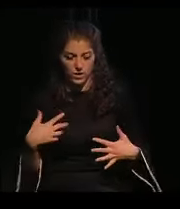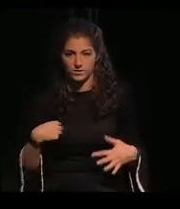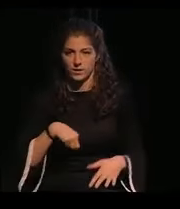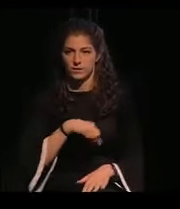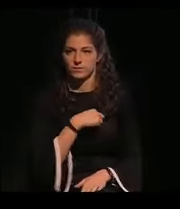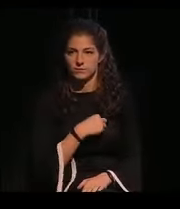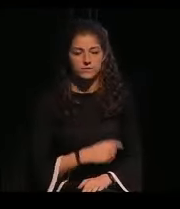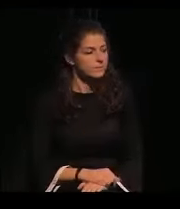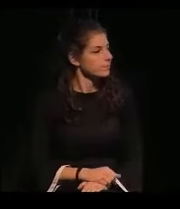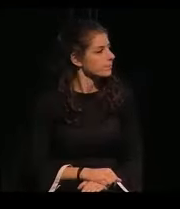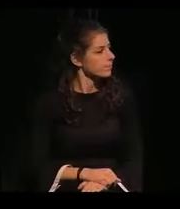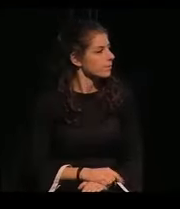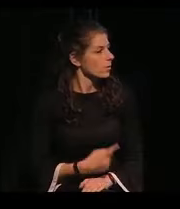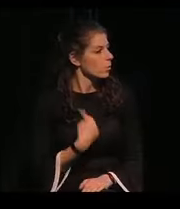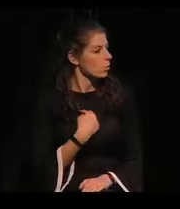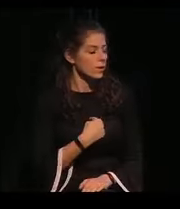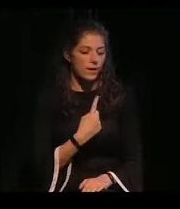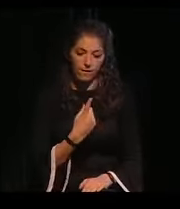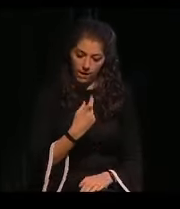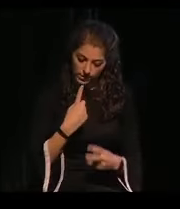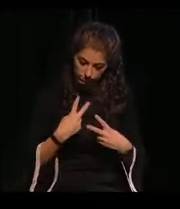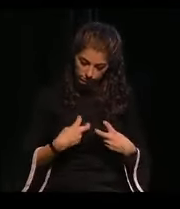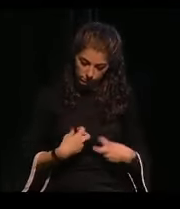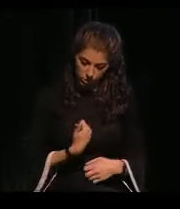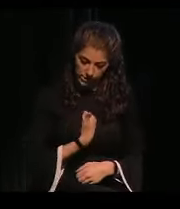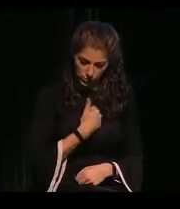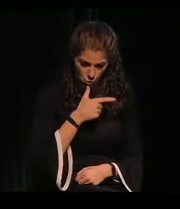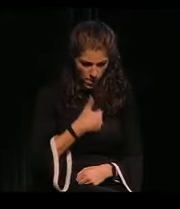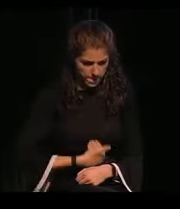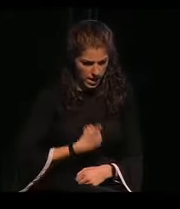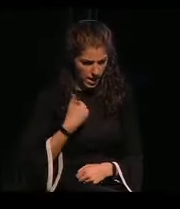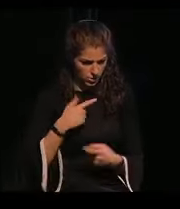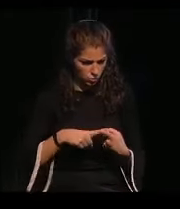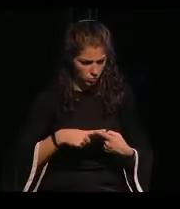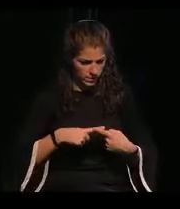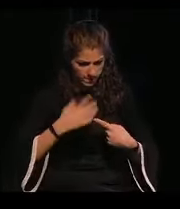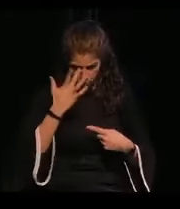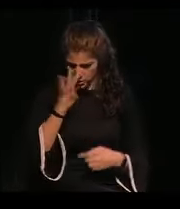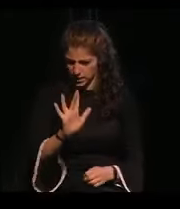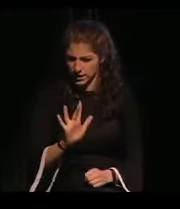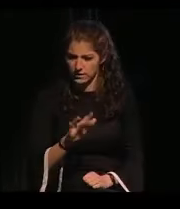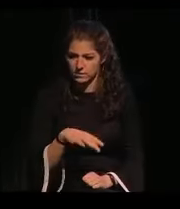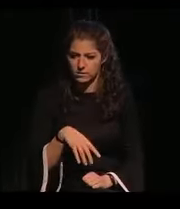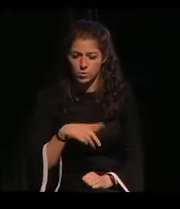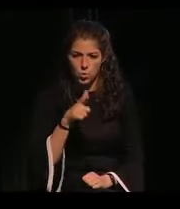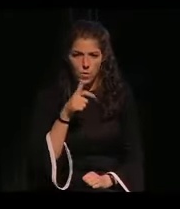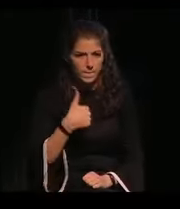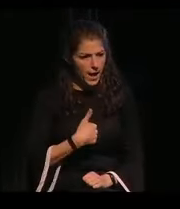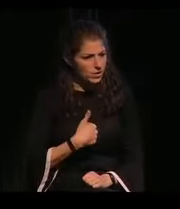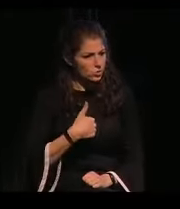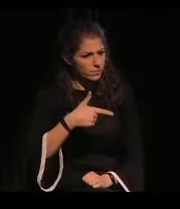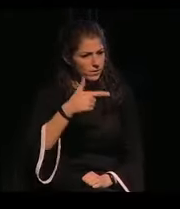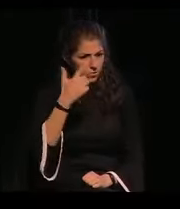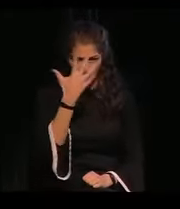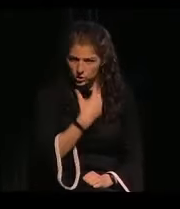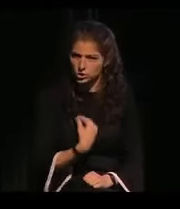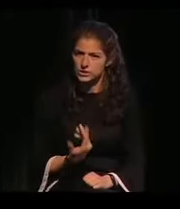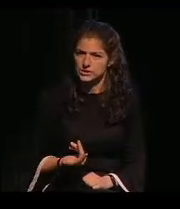us. We ask ourselves, who am I to be brilliant? Who am I to be